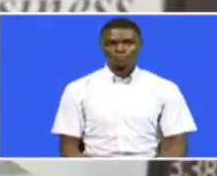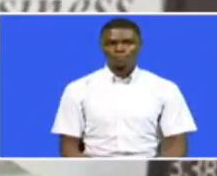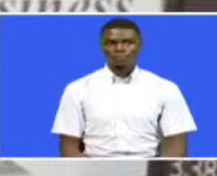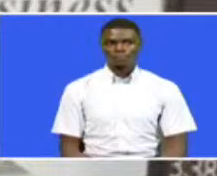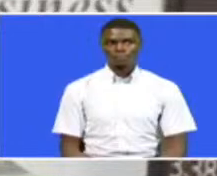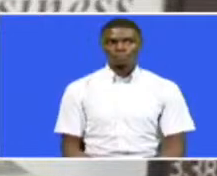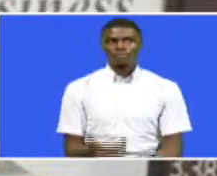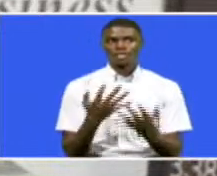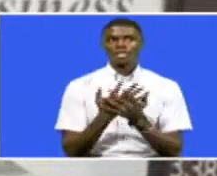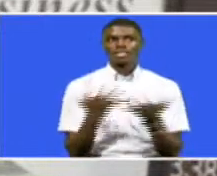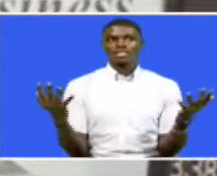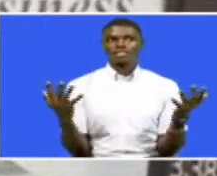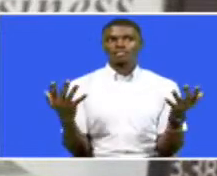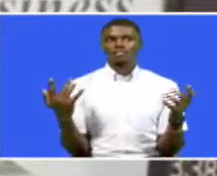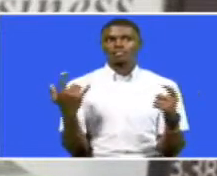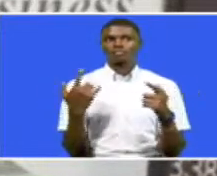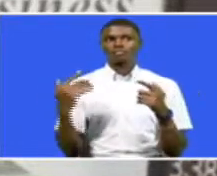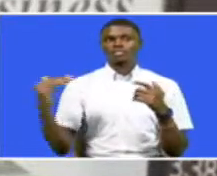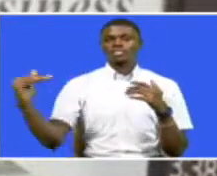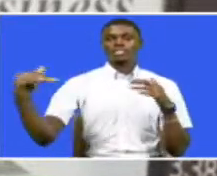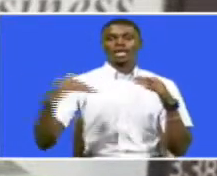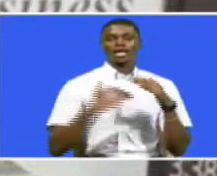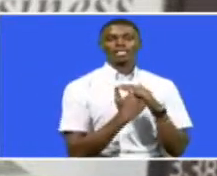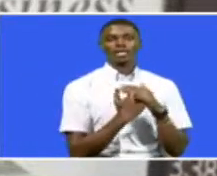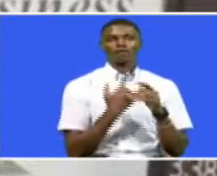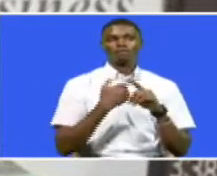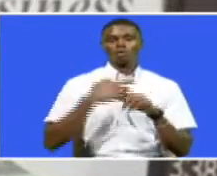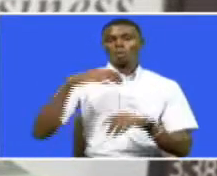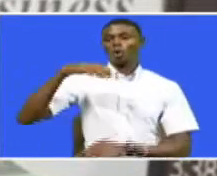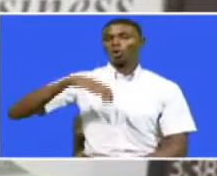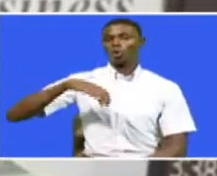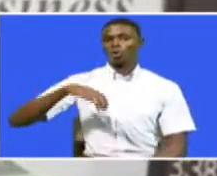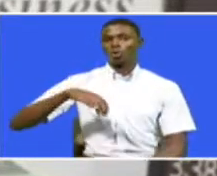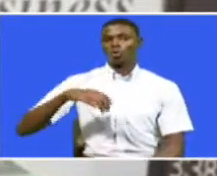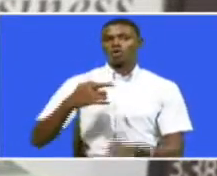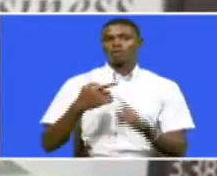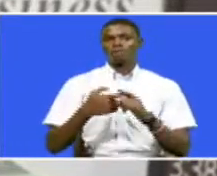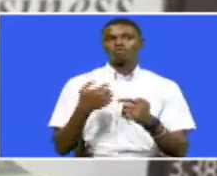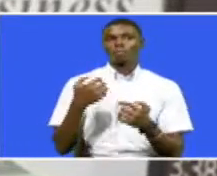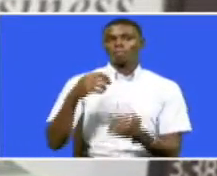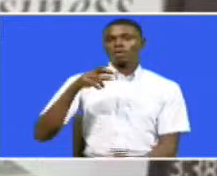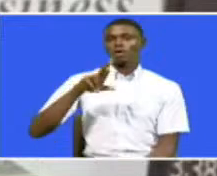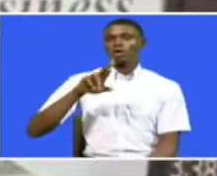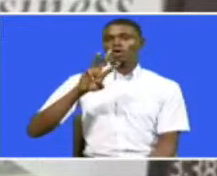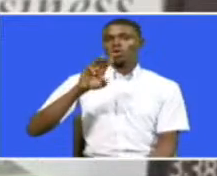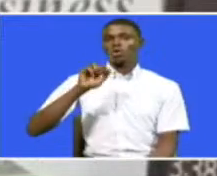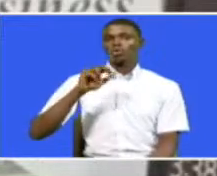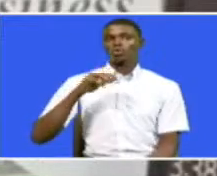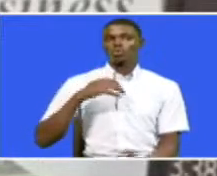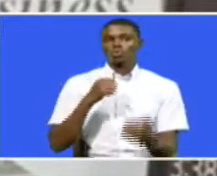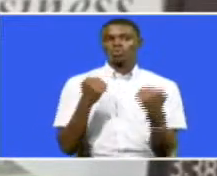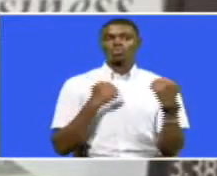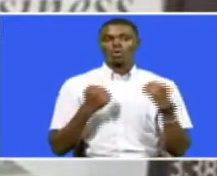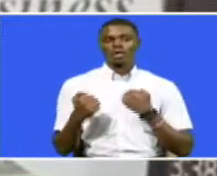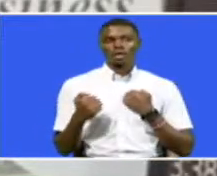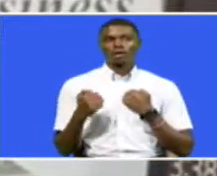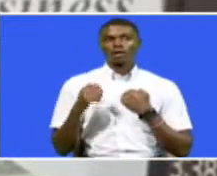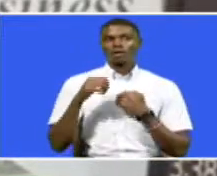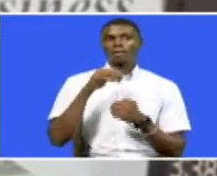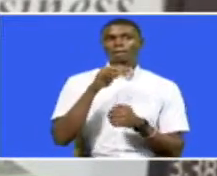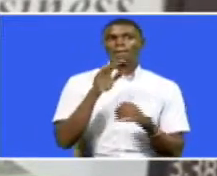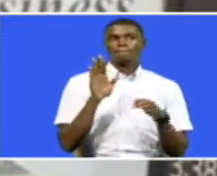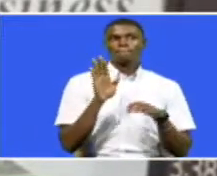from hinterland, from Congo, from Rwanda, from Burundi, from Uganda,